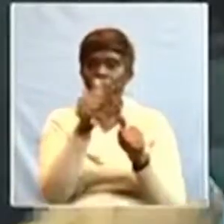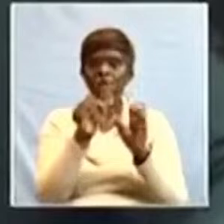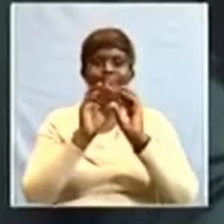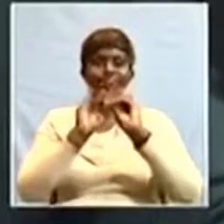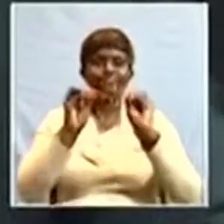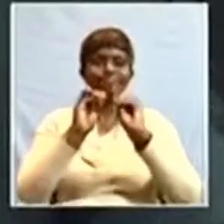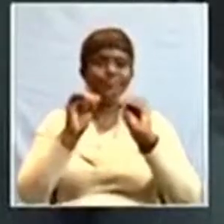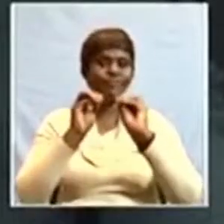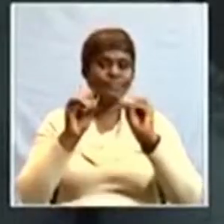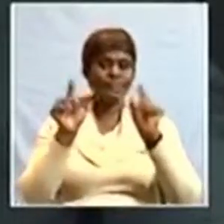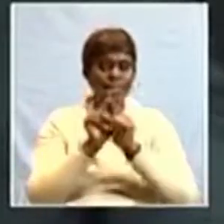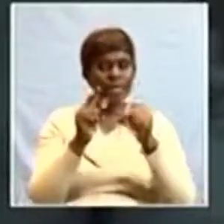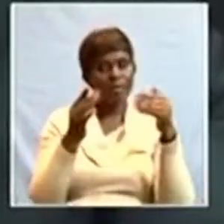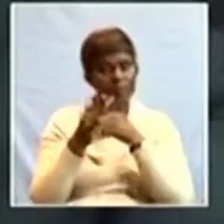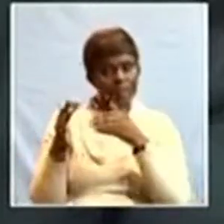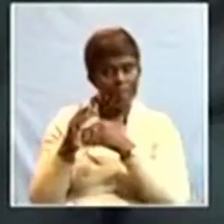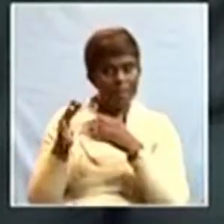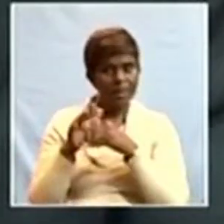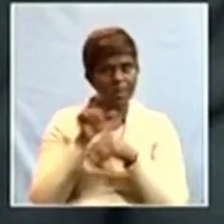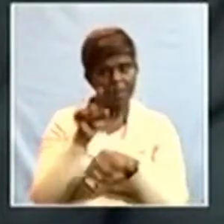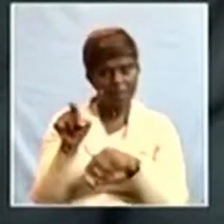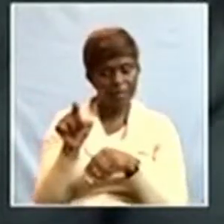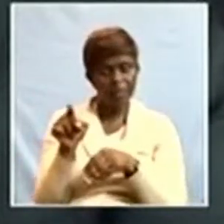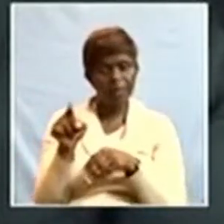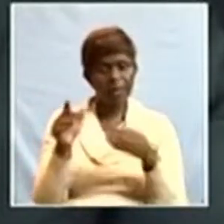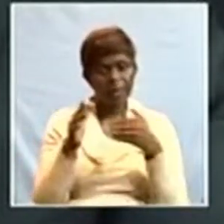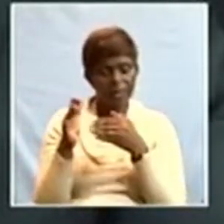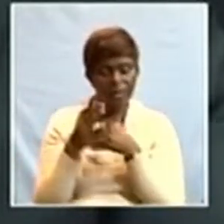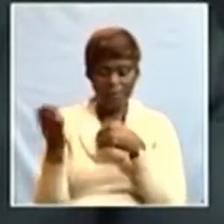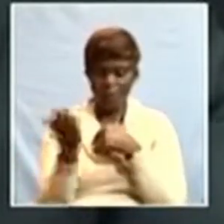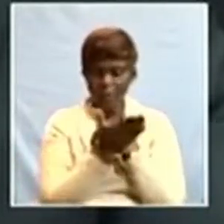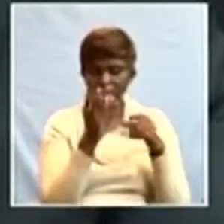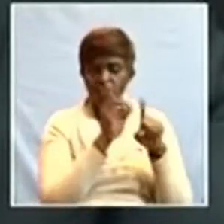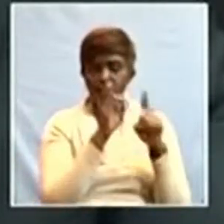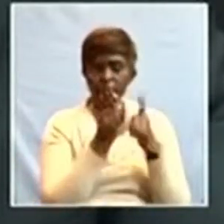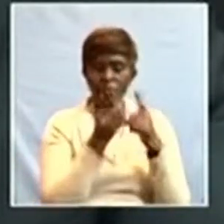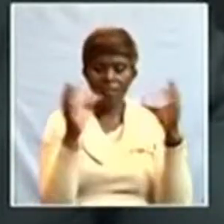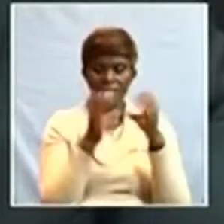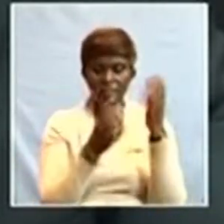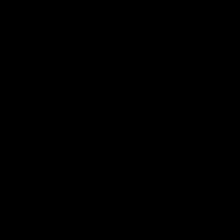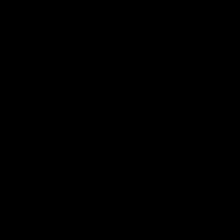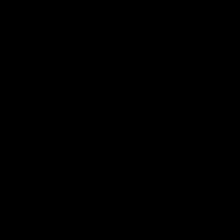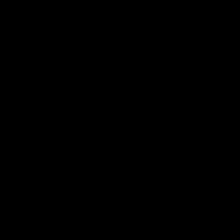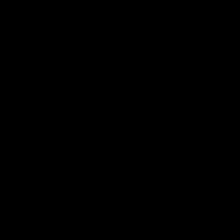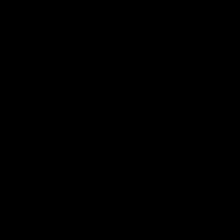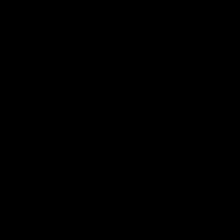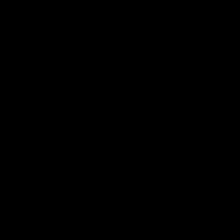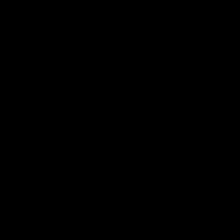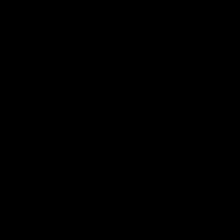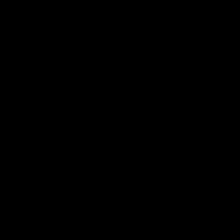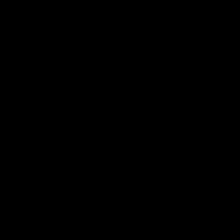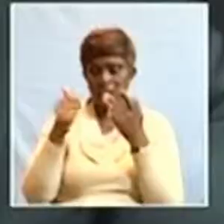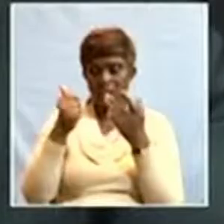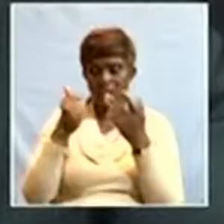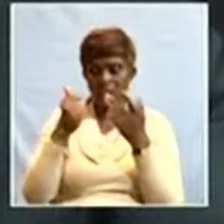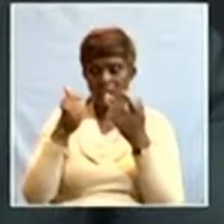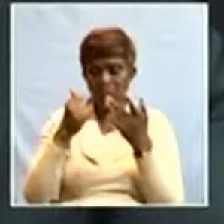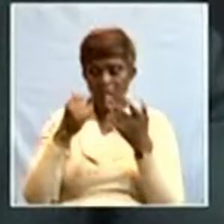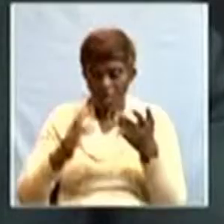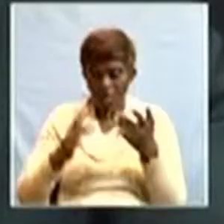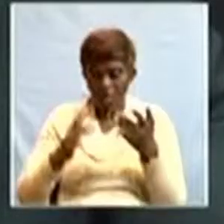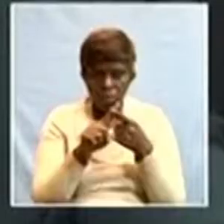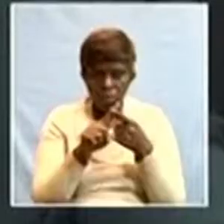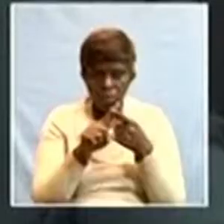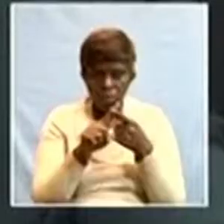institute against these district community development officers who failed